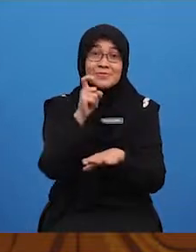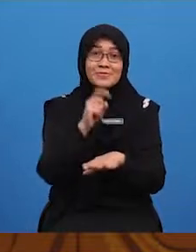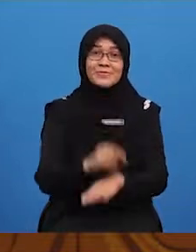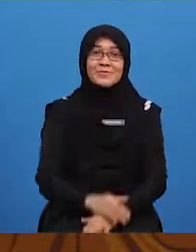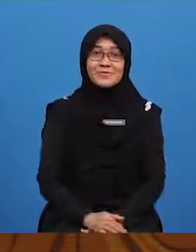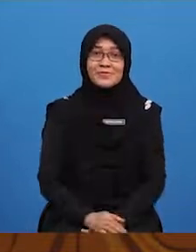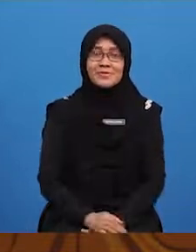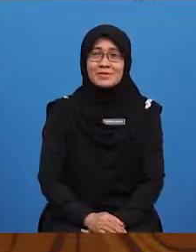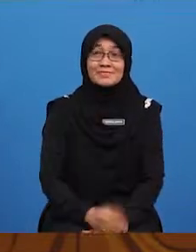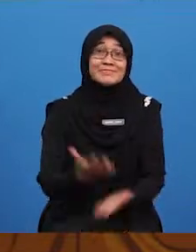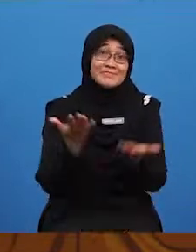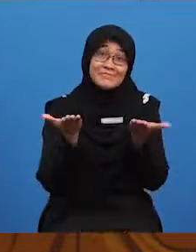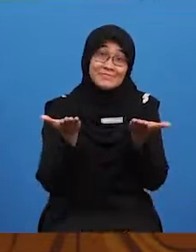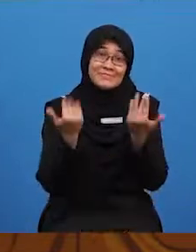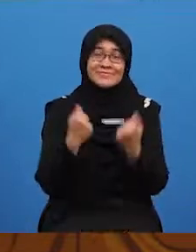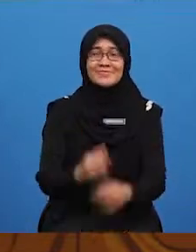5 o'clock?